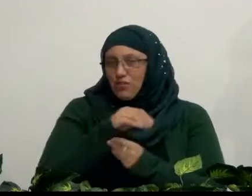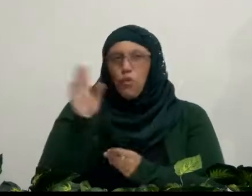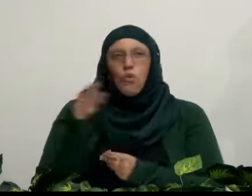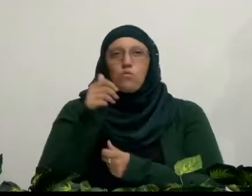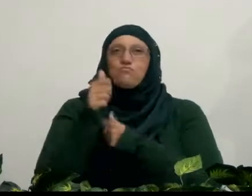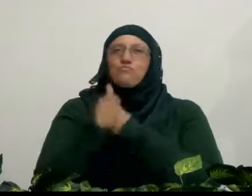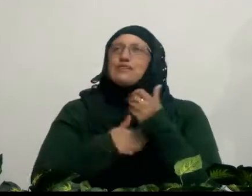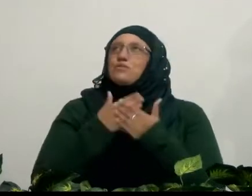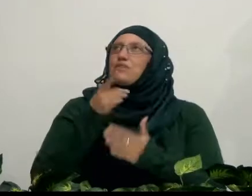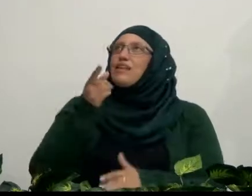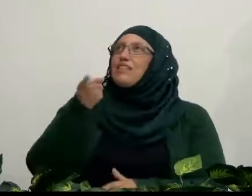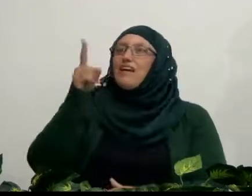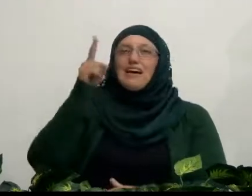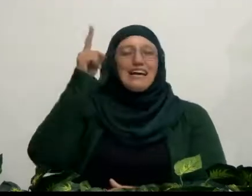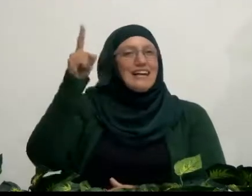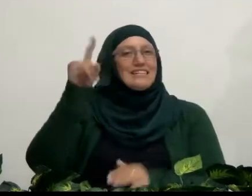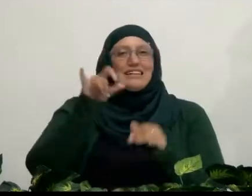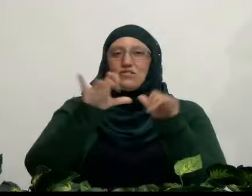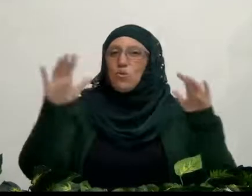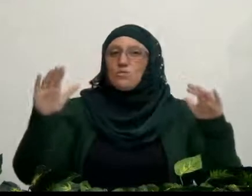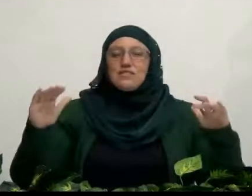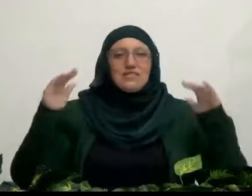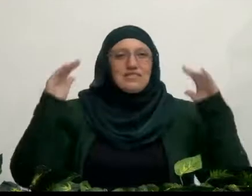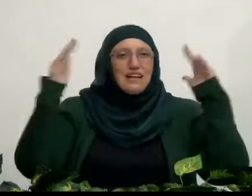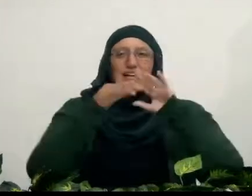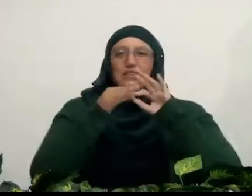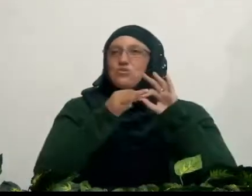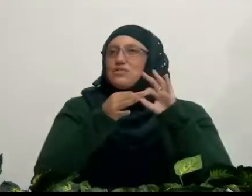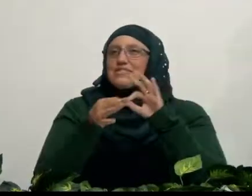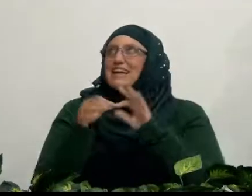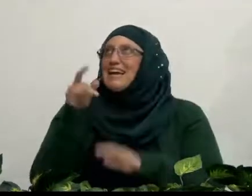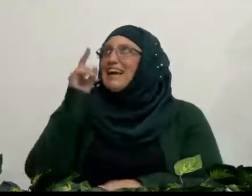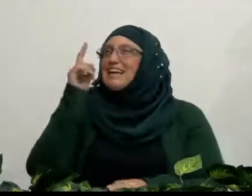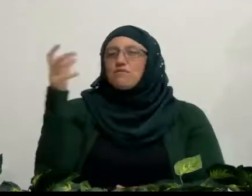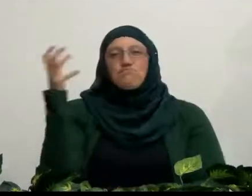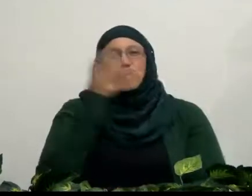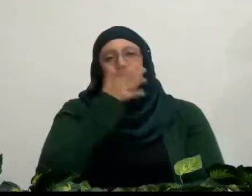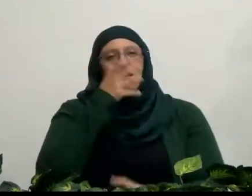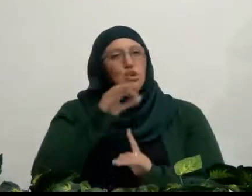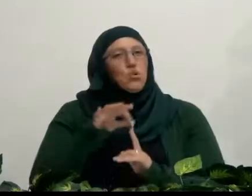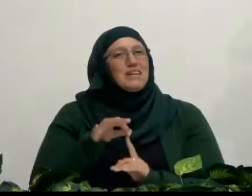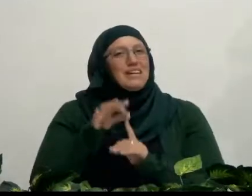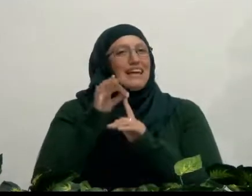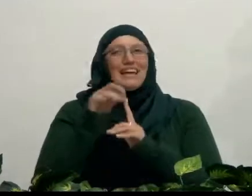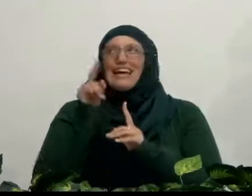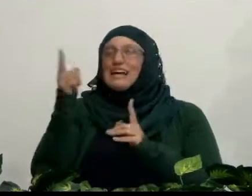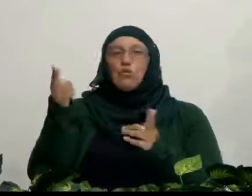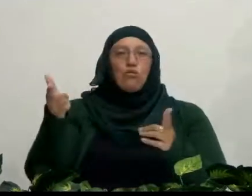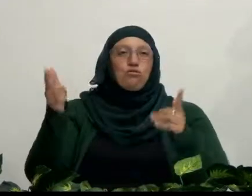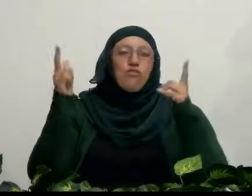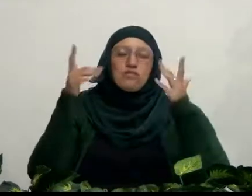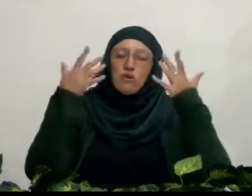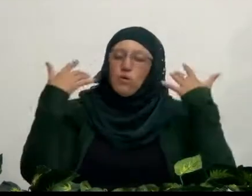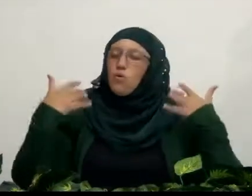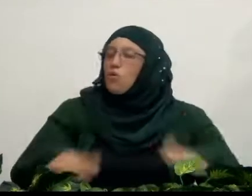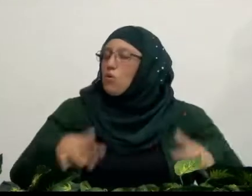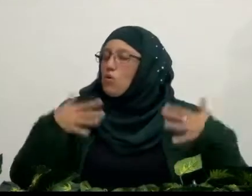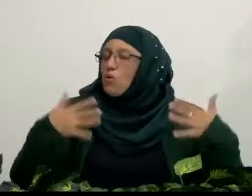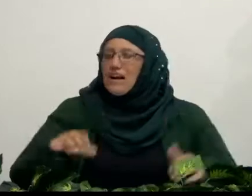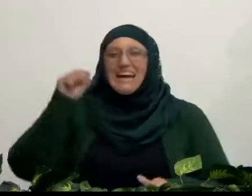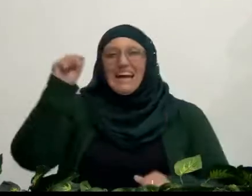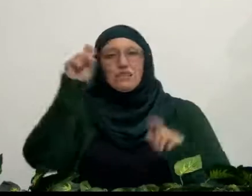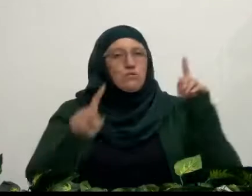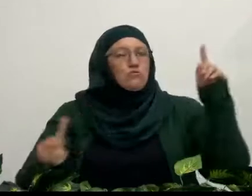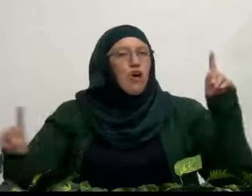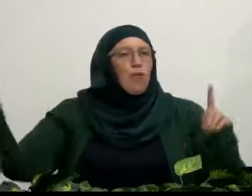is exalted in His unity, near in His uniqueness, sublime in His authority, magnanimous in His